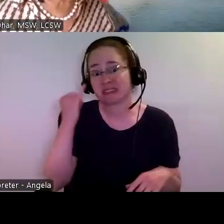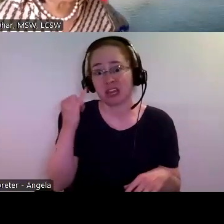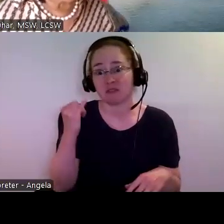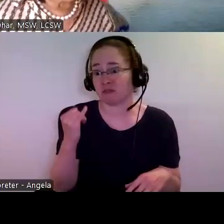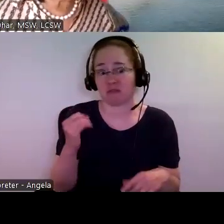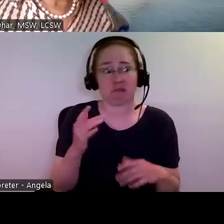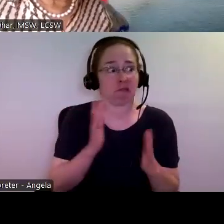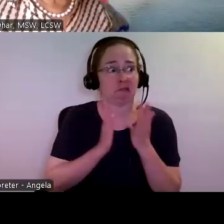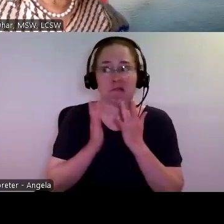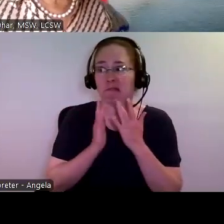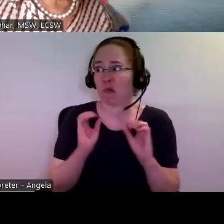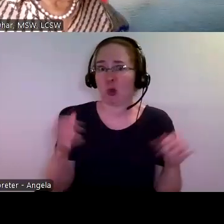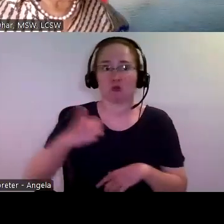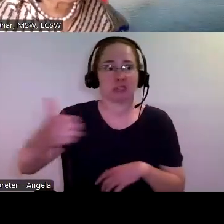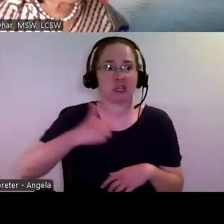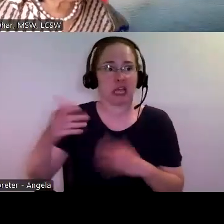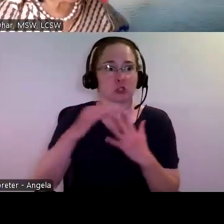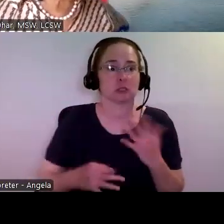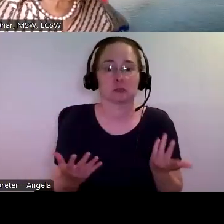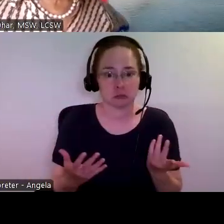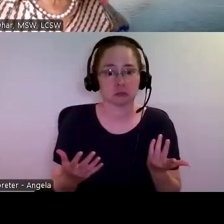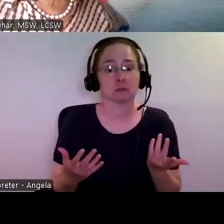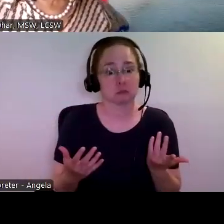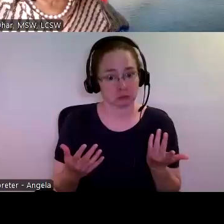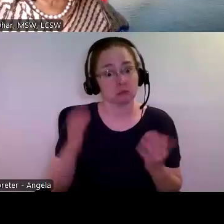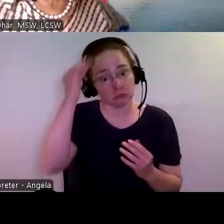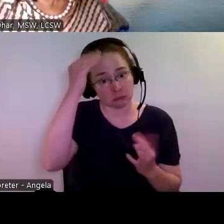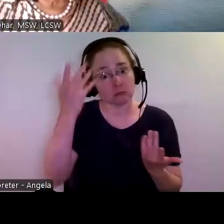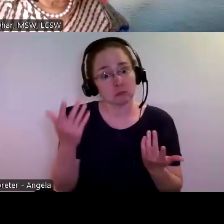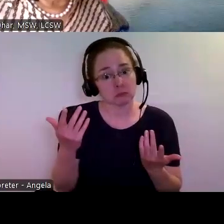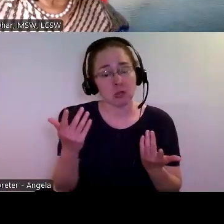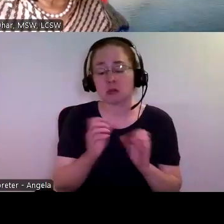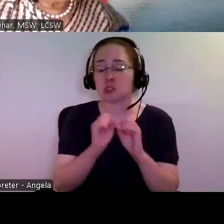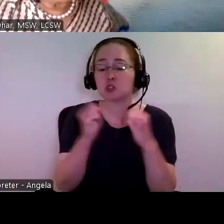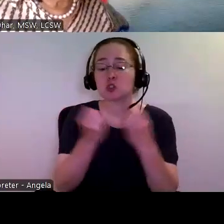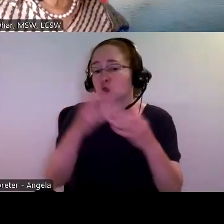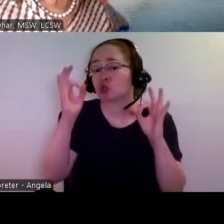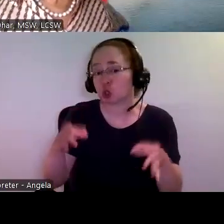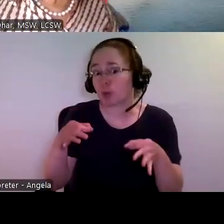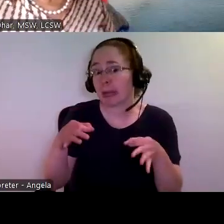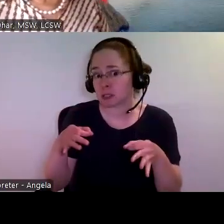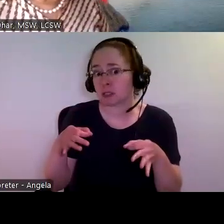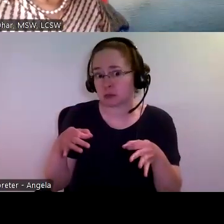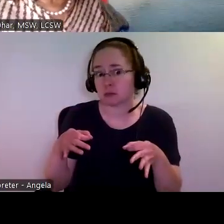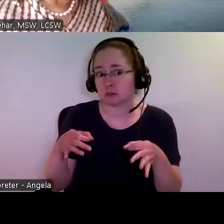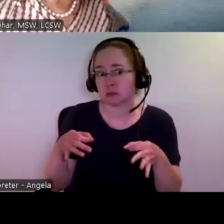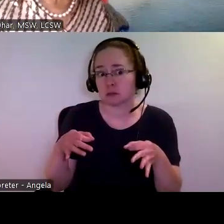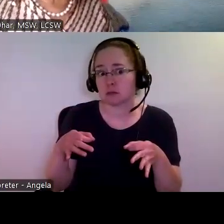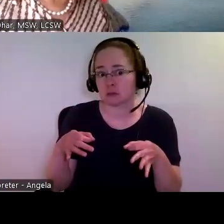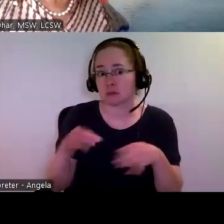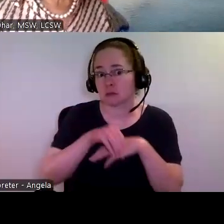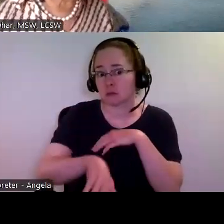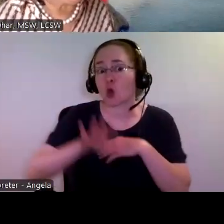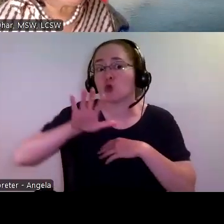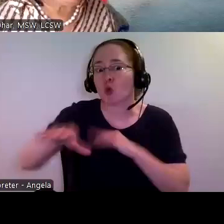transportation. So consider that. What are some of the social determinants that your older adults, your